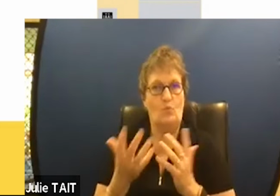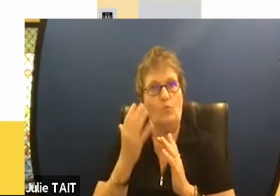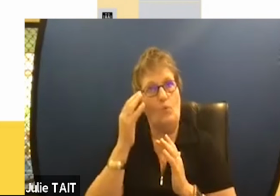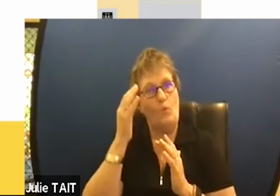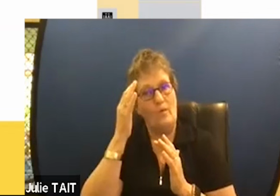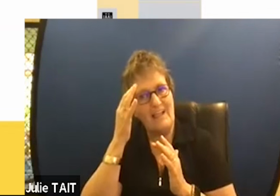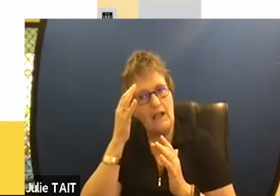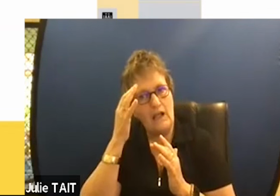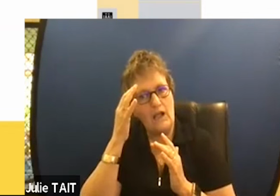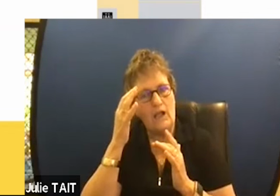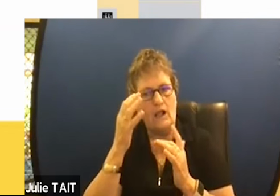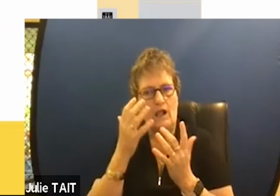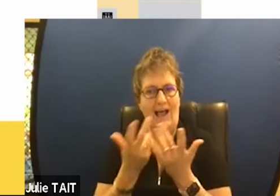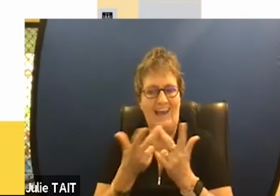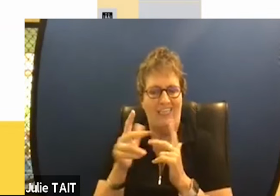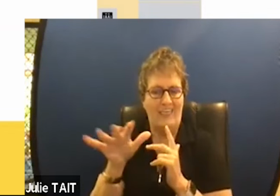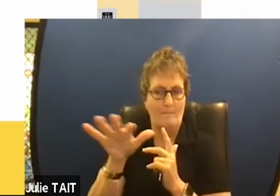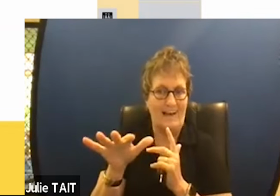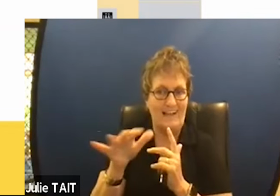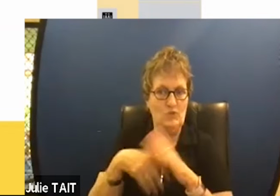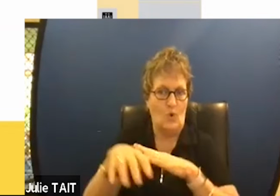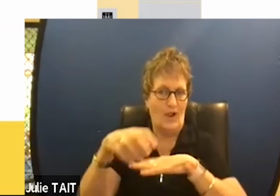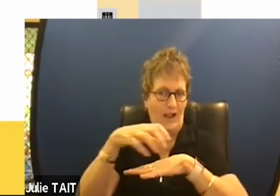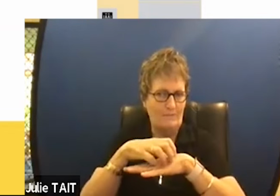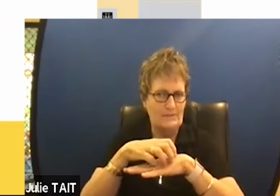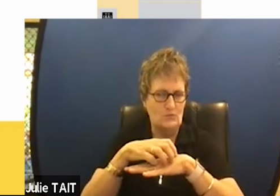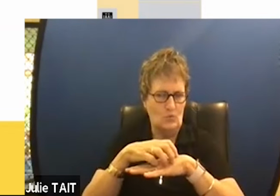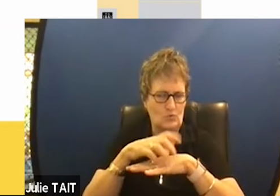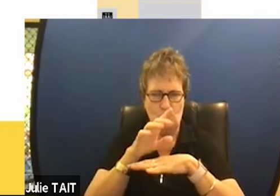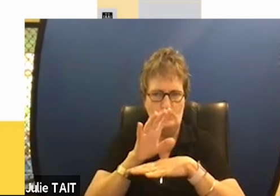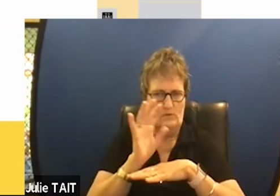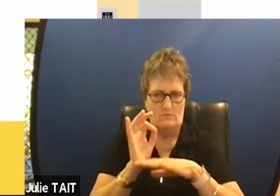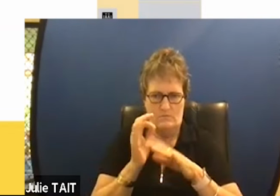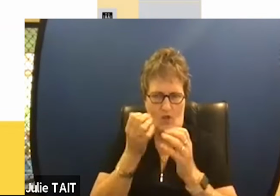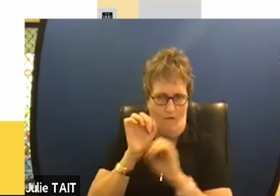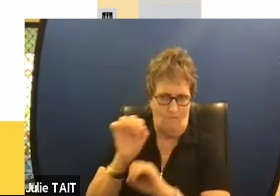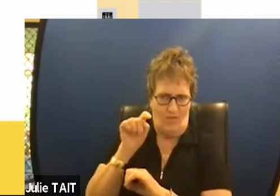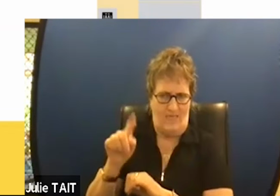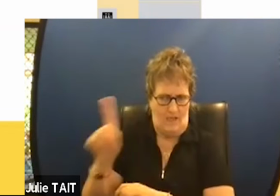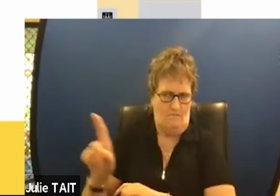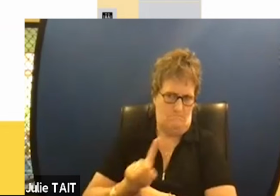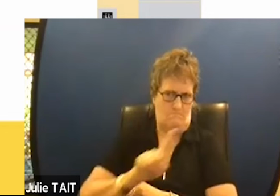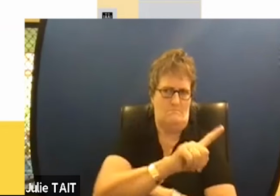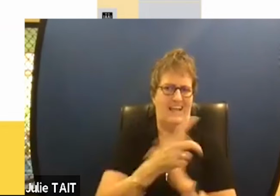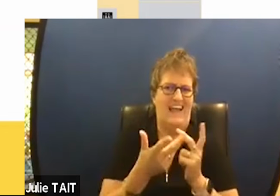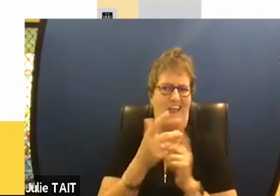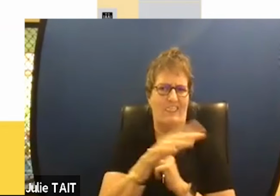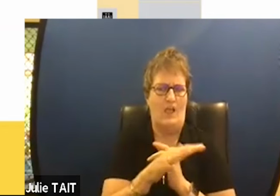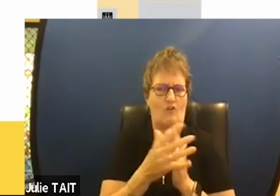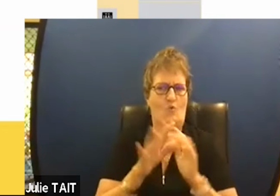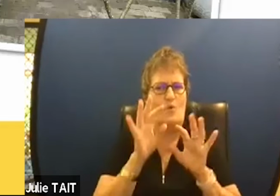other places on campus they might like to remove themselves to if they are feeling overwhelmed.